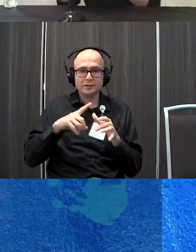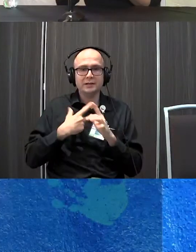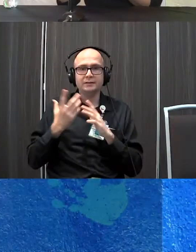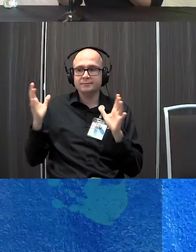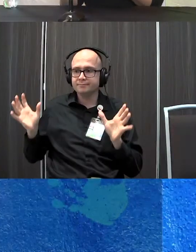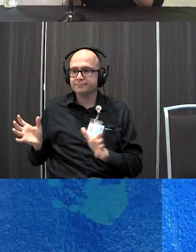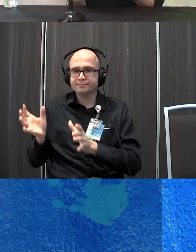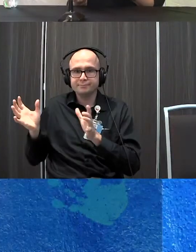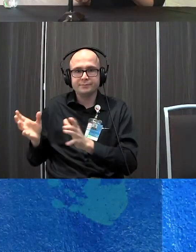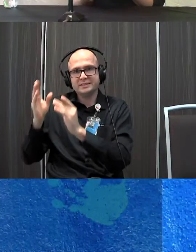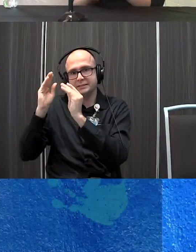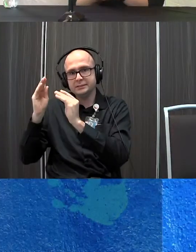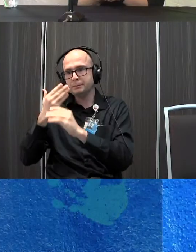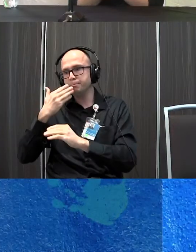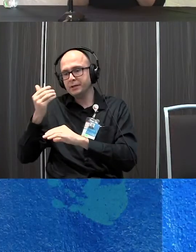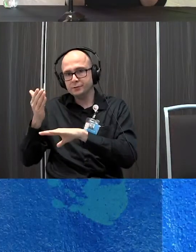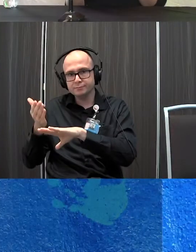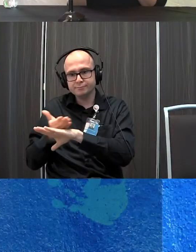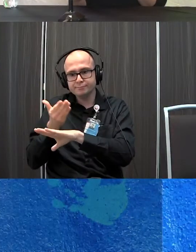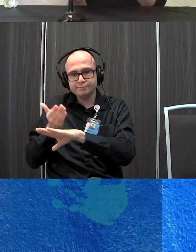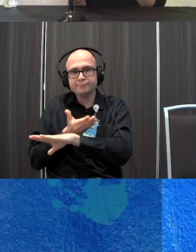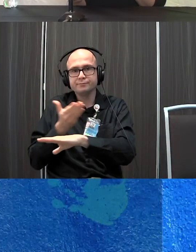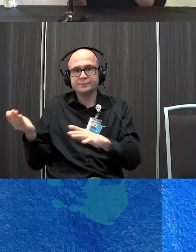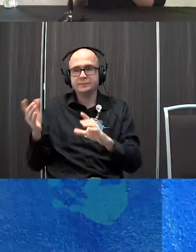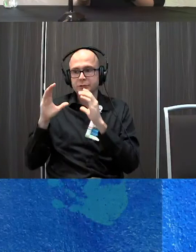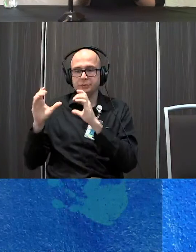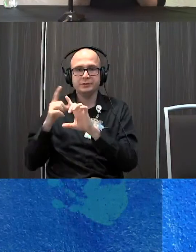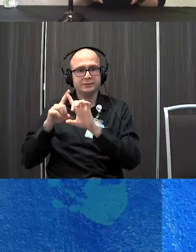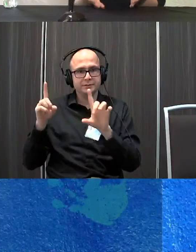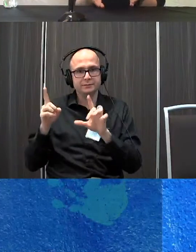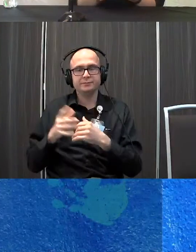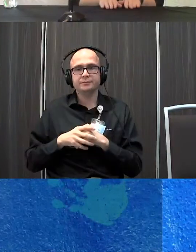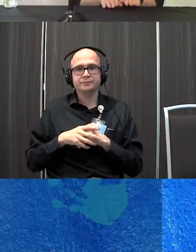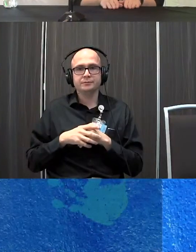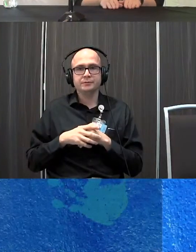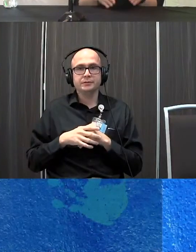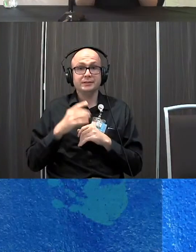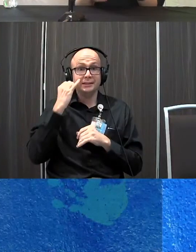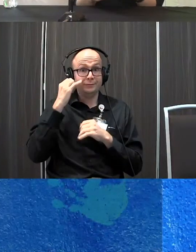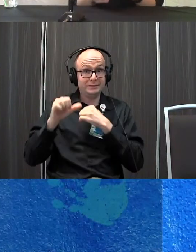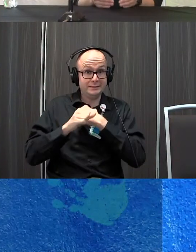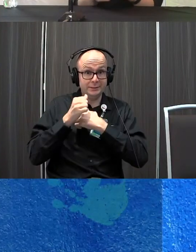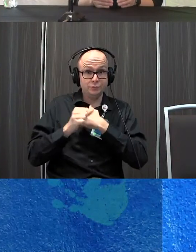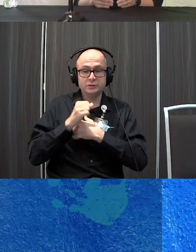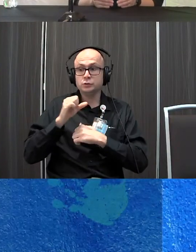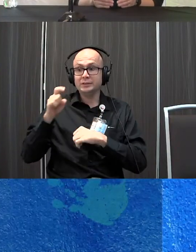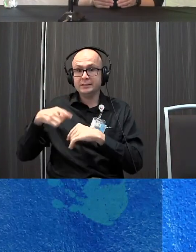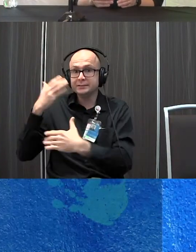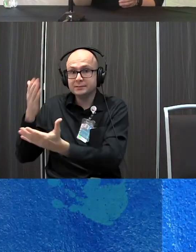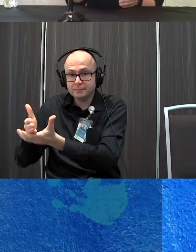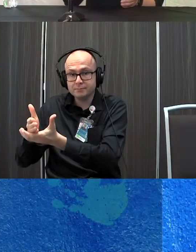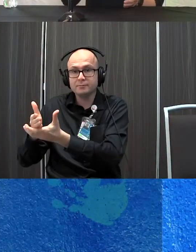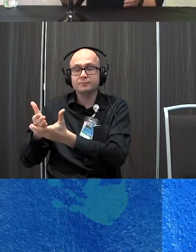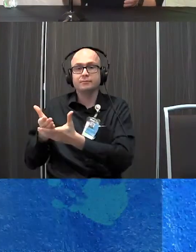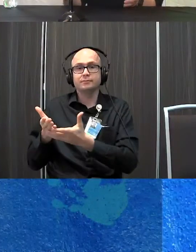better ways or more appropriate ways of communicating the same thing? Versus, is it dangerous? We need to stop it in that exact moment, and